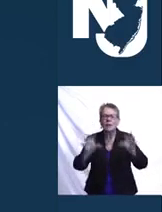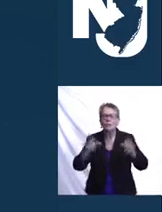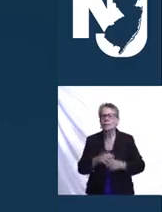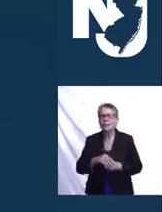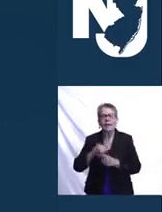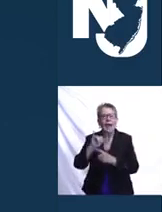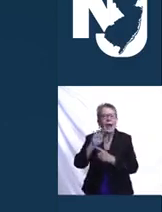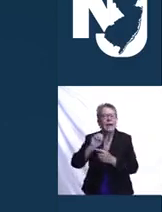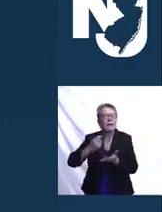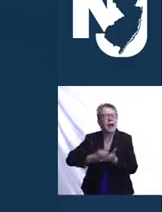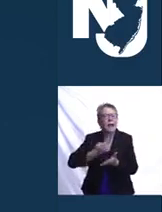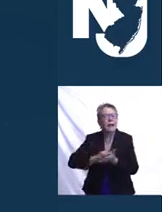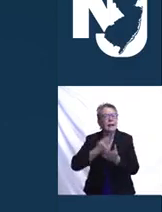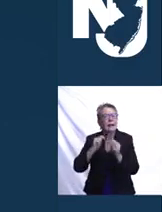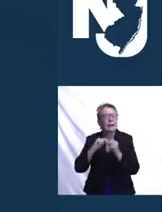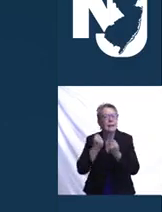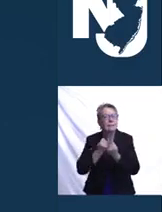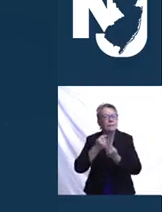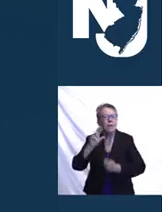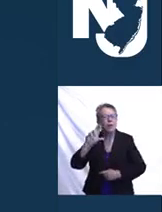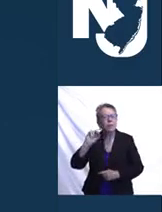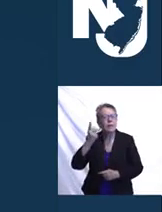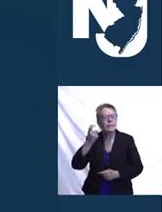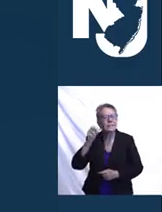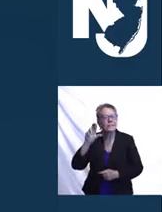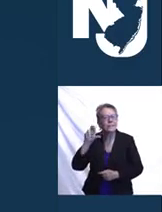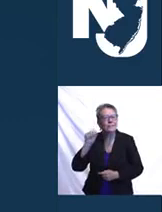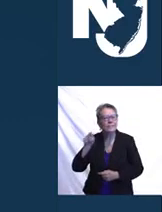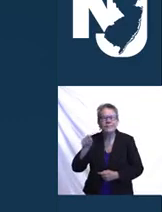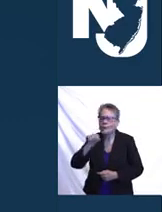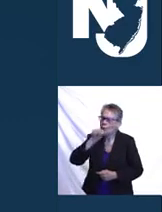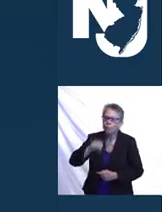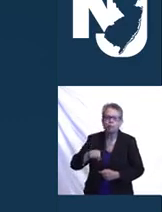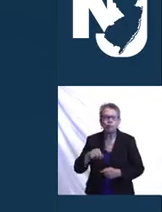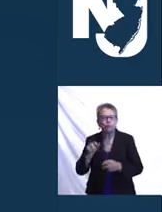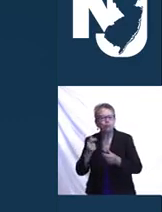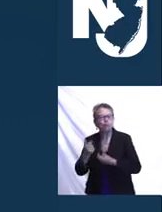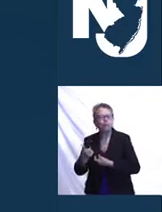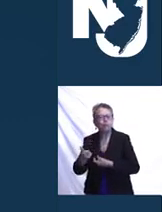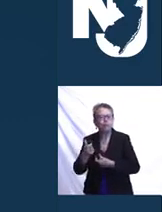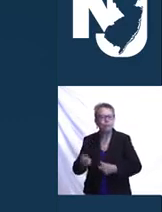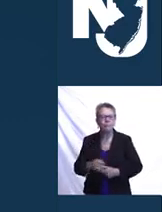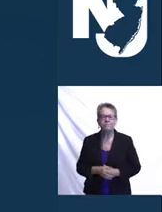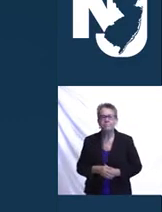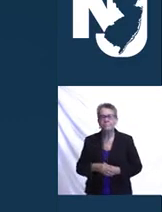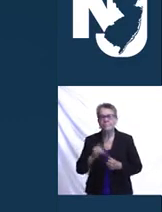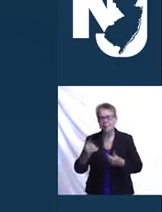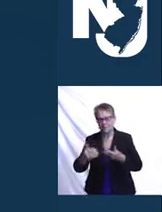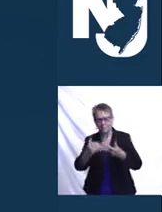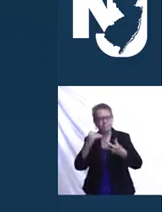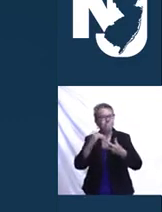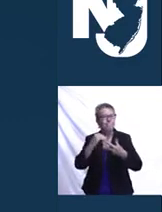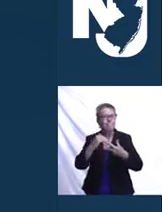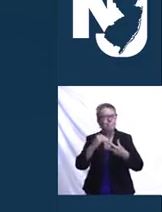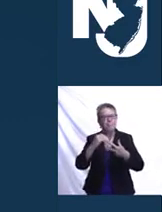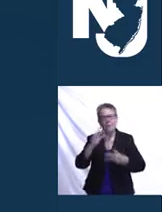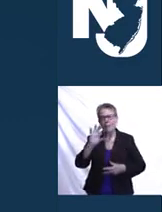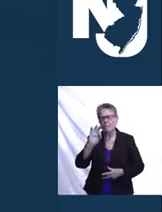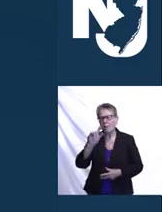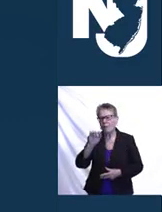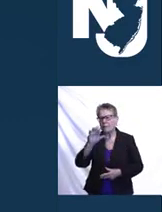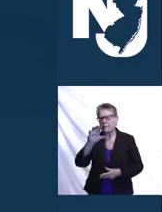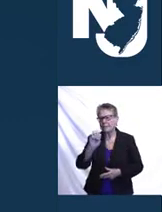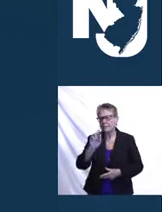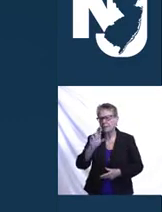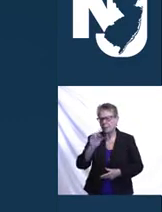he leaves behind. Next up, we remember West Milford's Florence Riker, known by those close